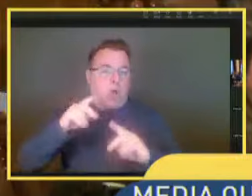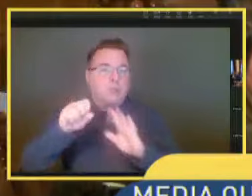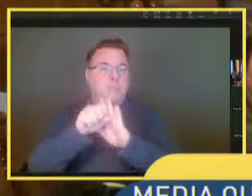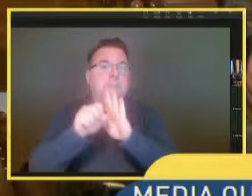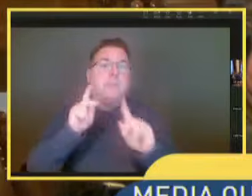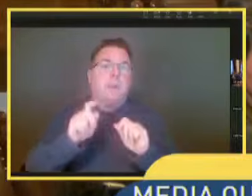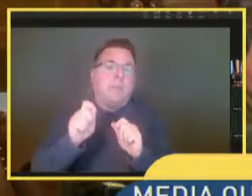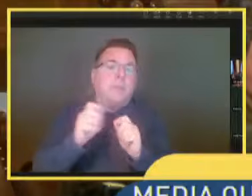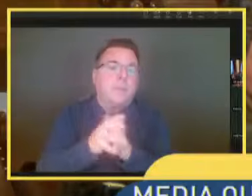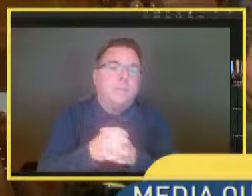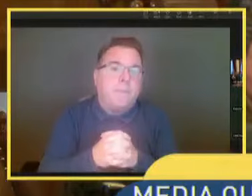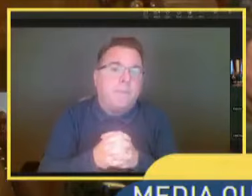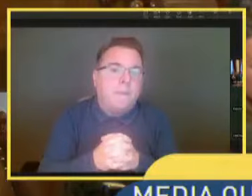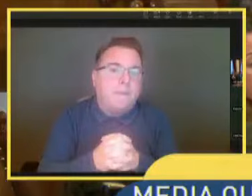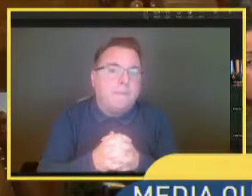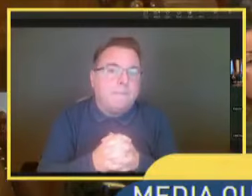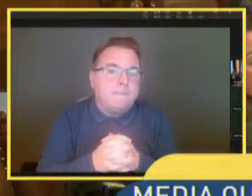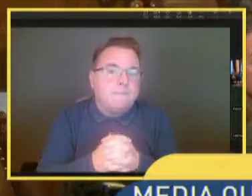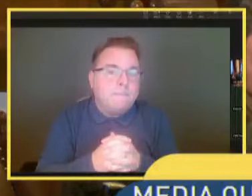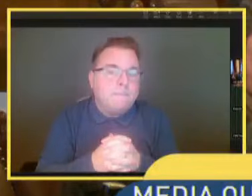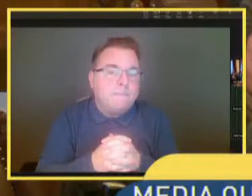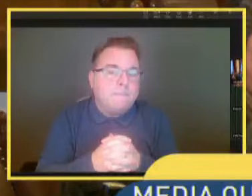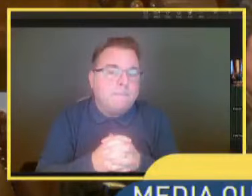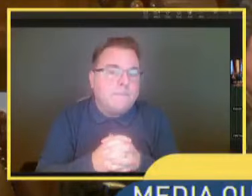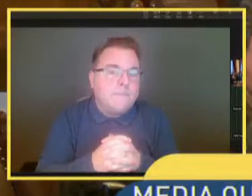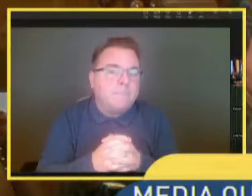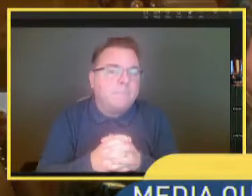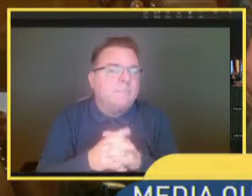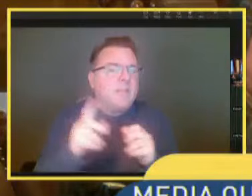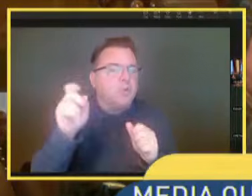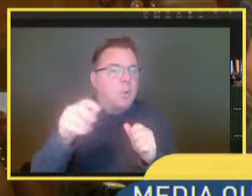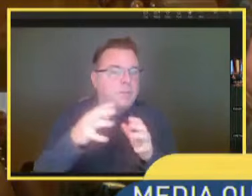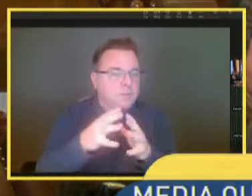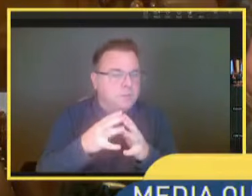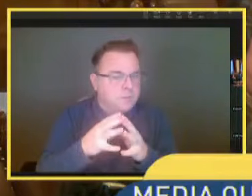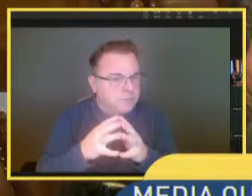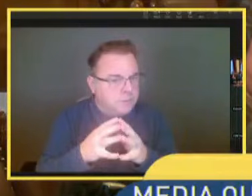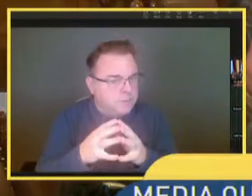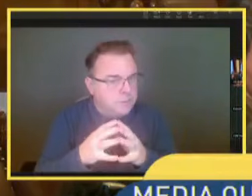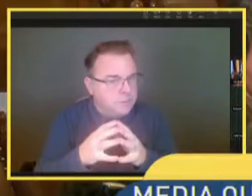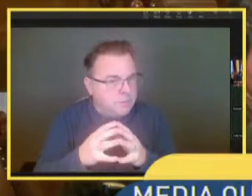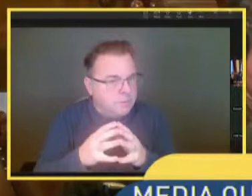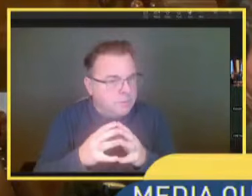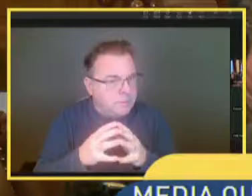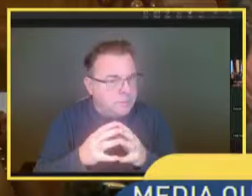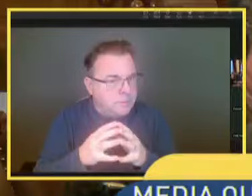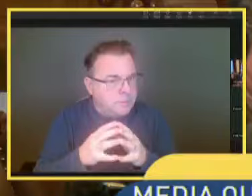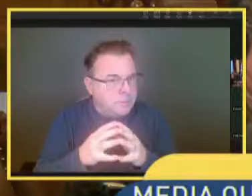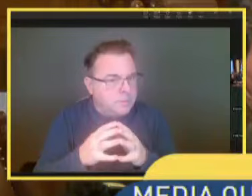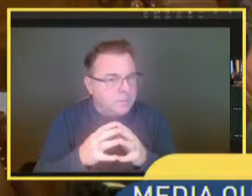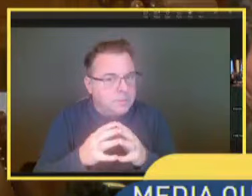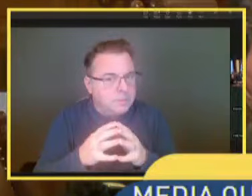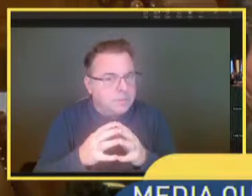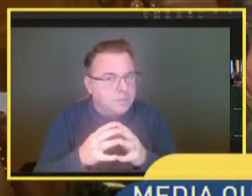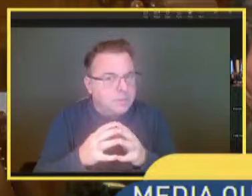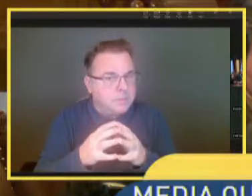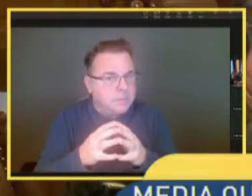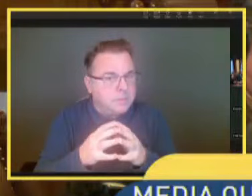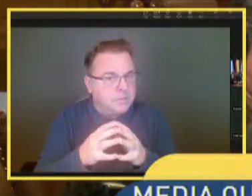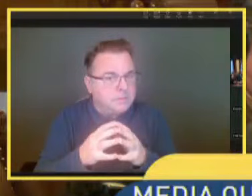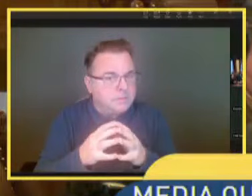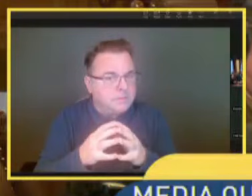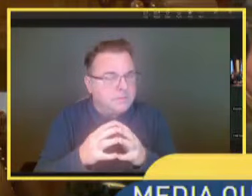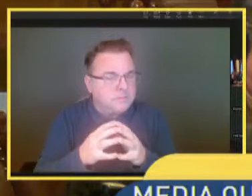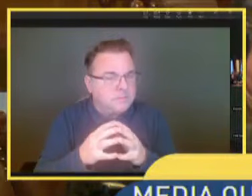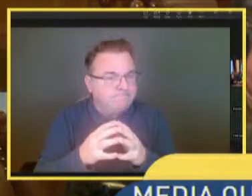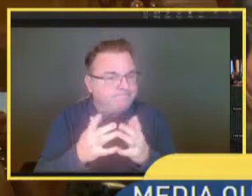Yeah. Governor, do you, actually maybe a question for both. Mm-hmm. Do you have any concern that grassroots groups that are organizing